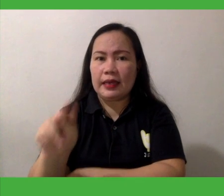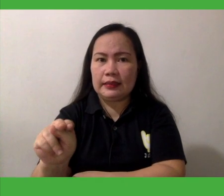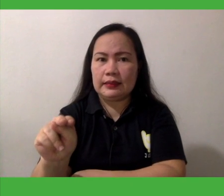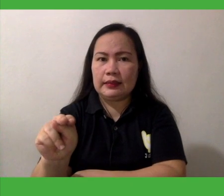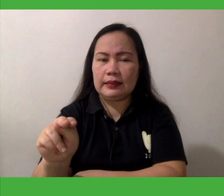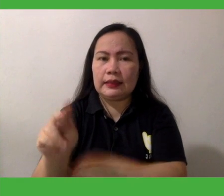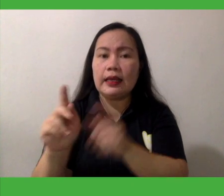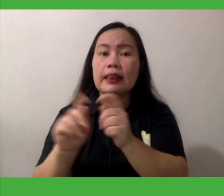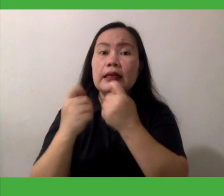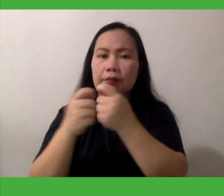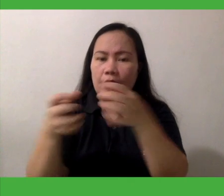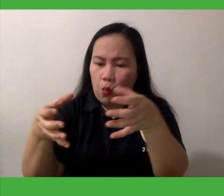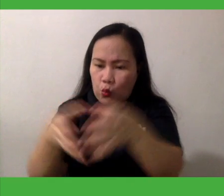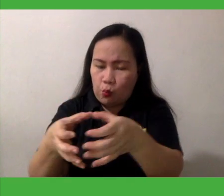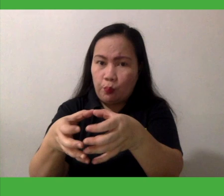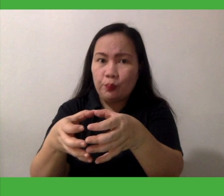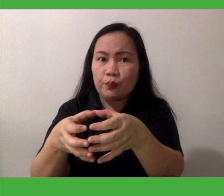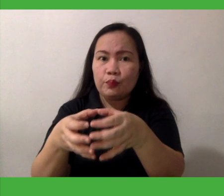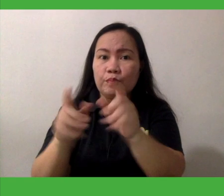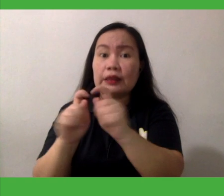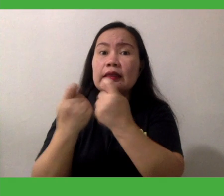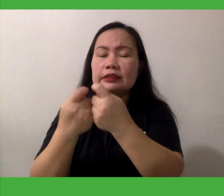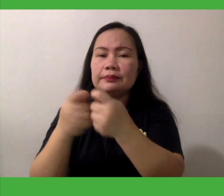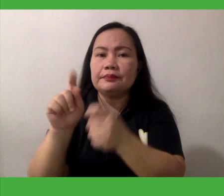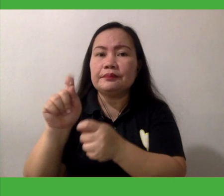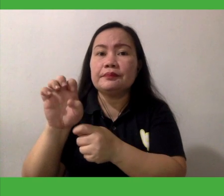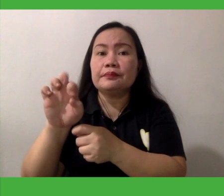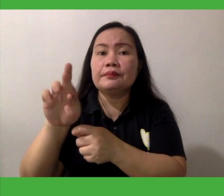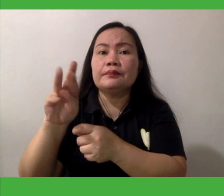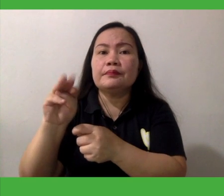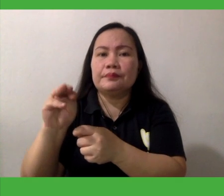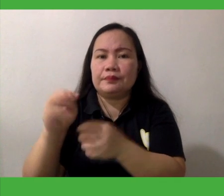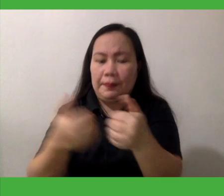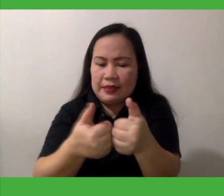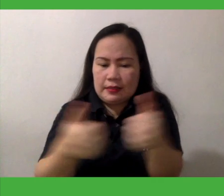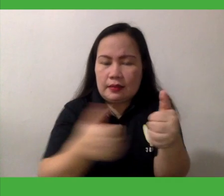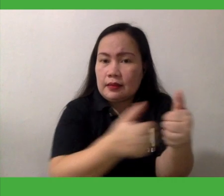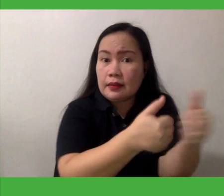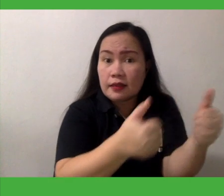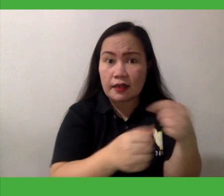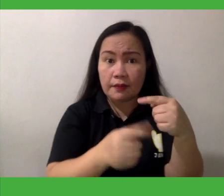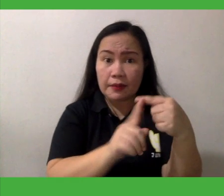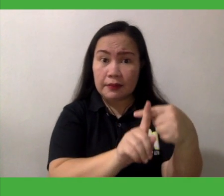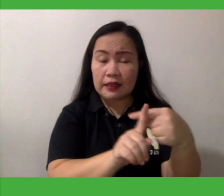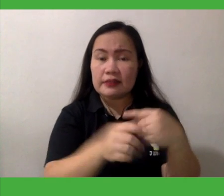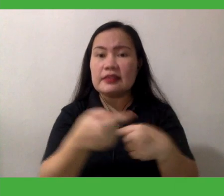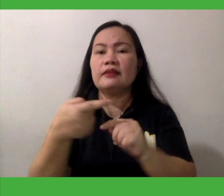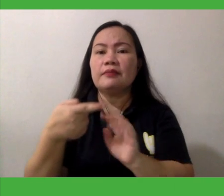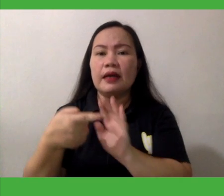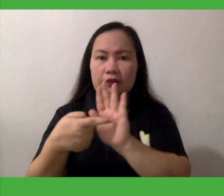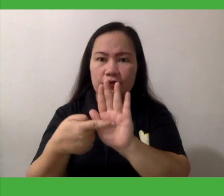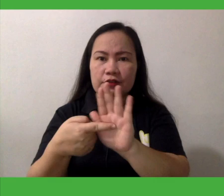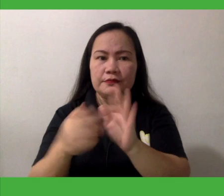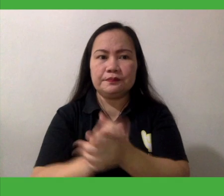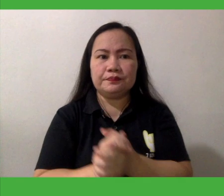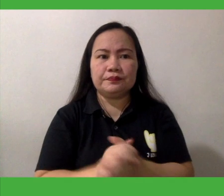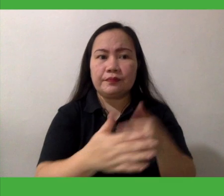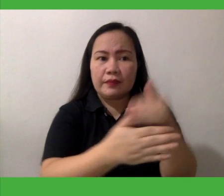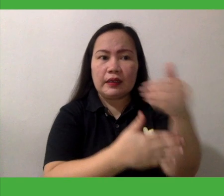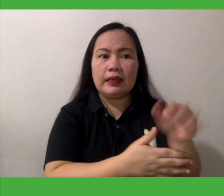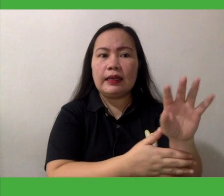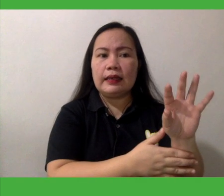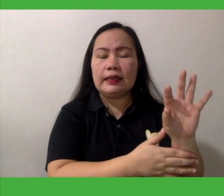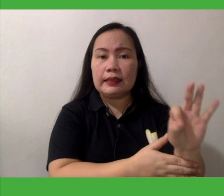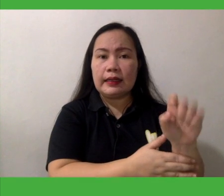unahan? 5mn. Okay, so kapag term, yung buo. Okay, pag coefficient, ito lang. Okay, so